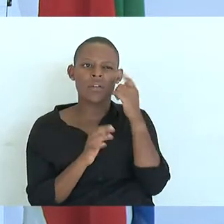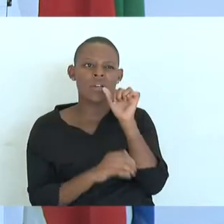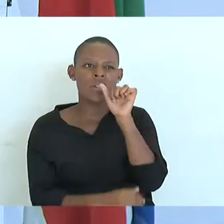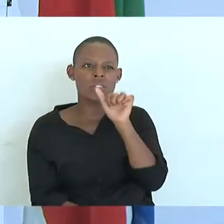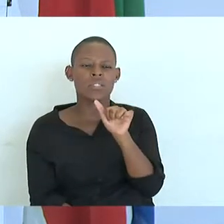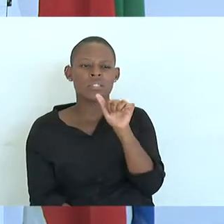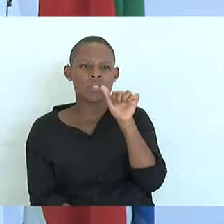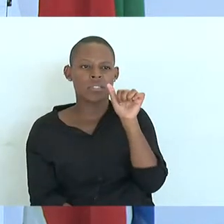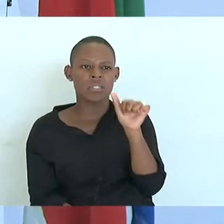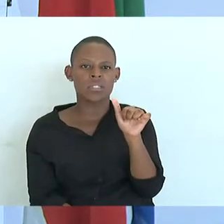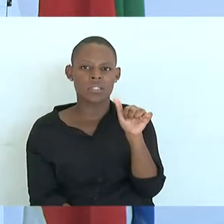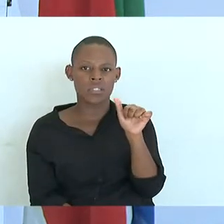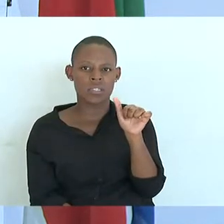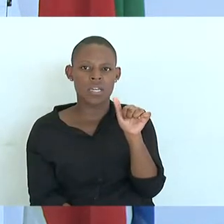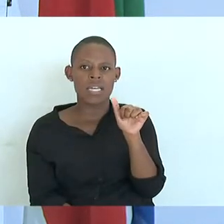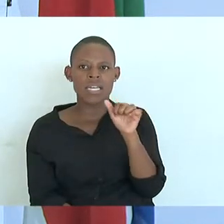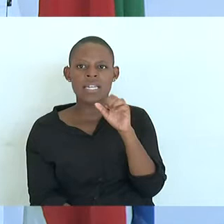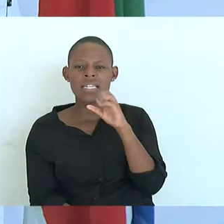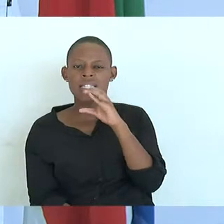CSW UN.